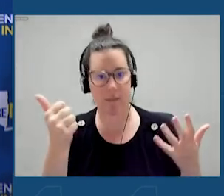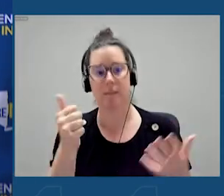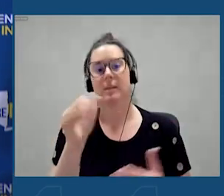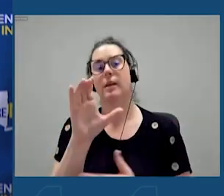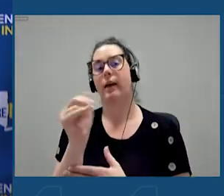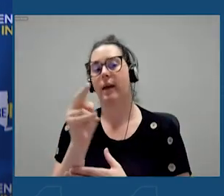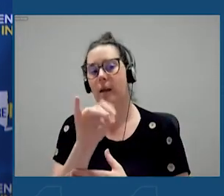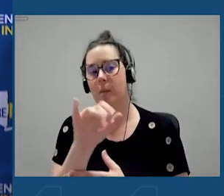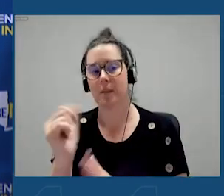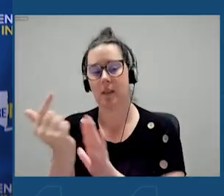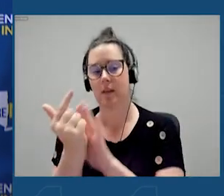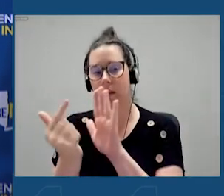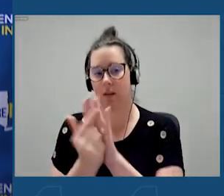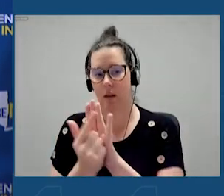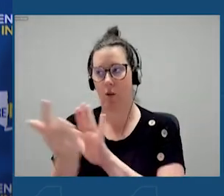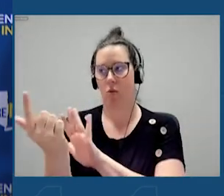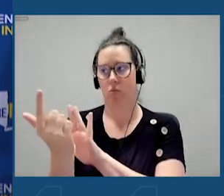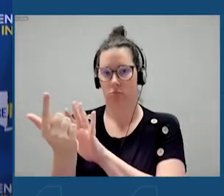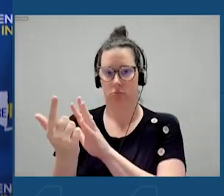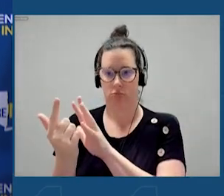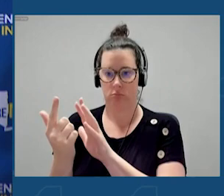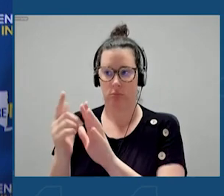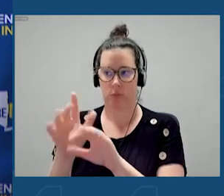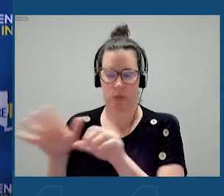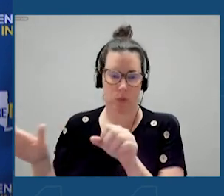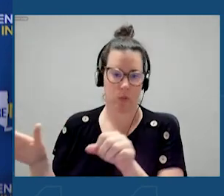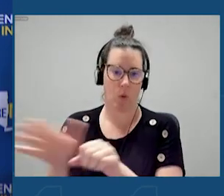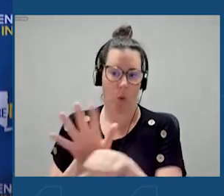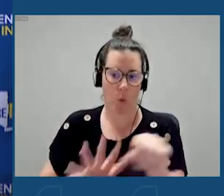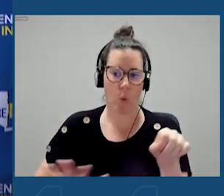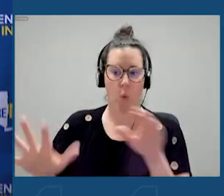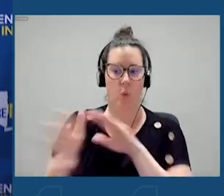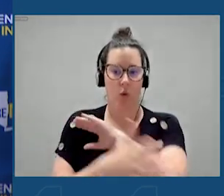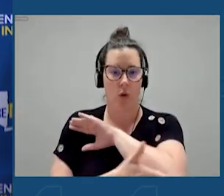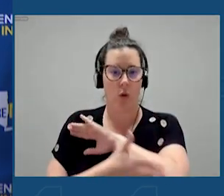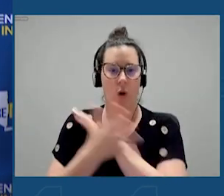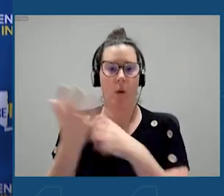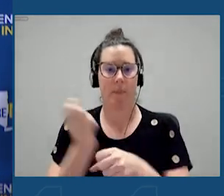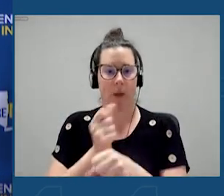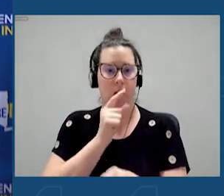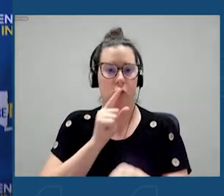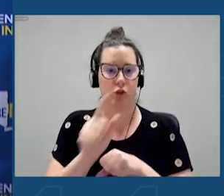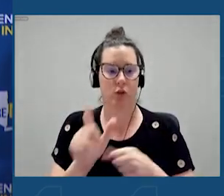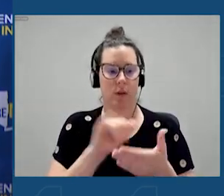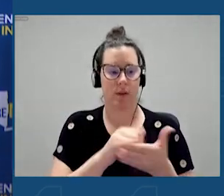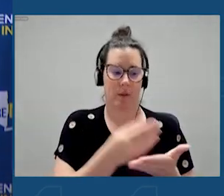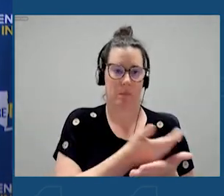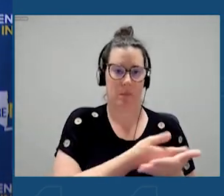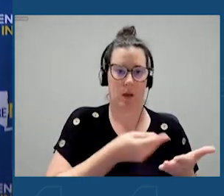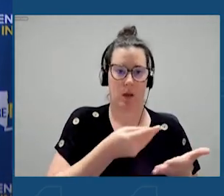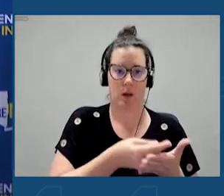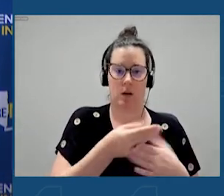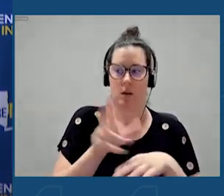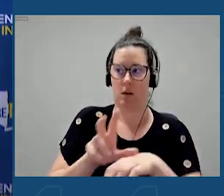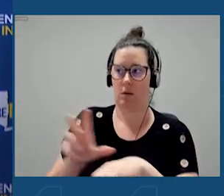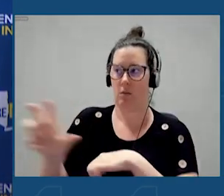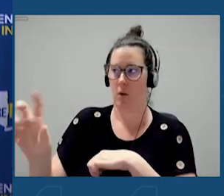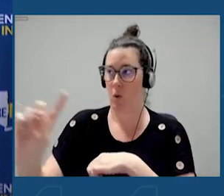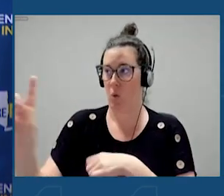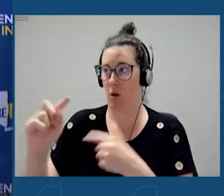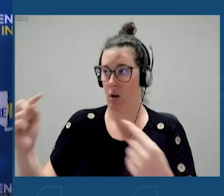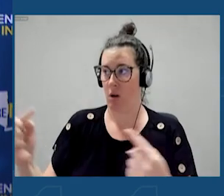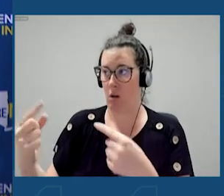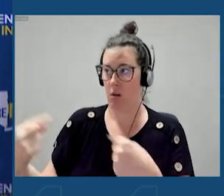this country, that we were going to be making sure we were investing in the communities where the harm was done, that we